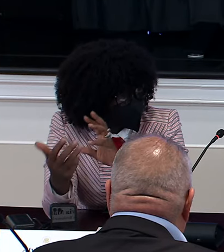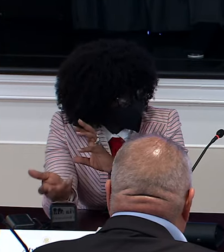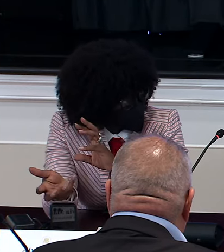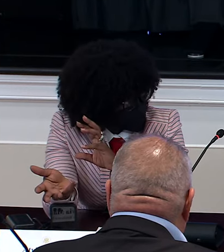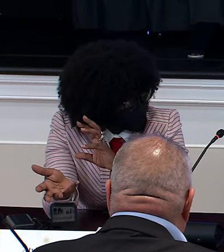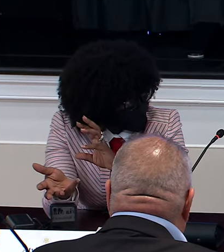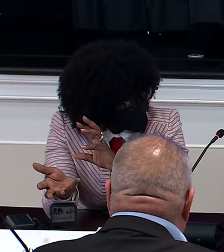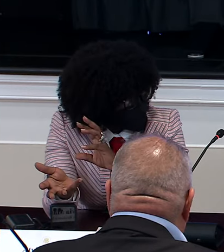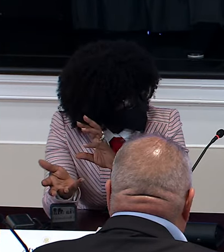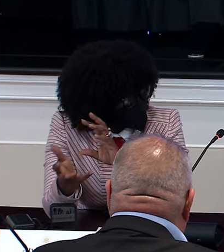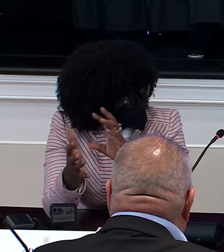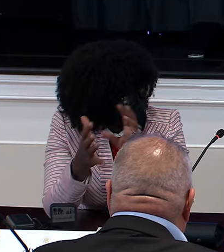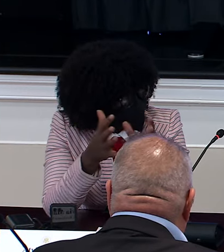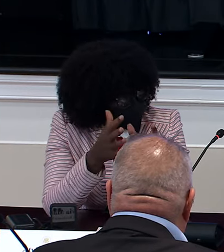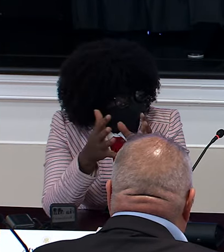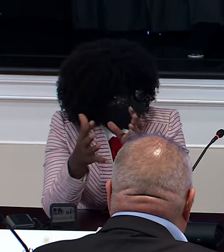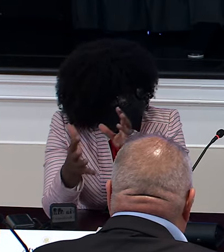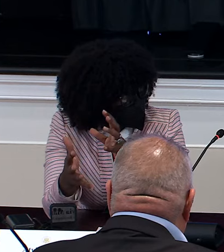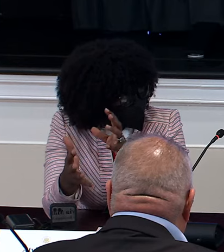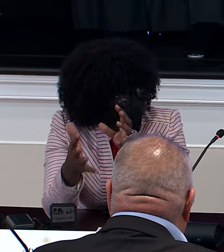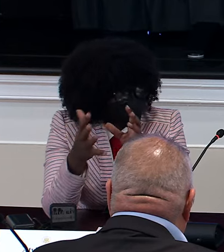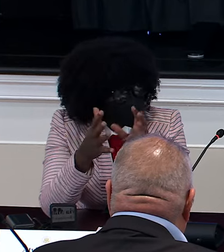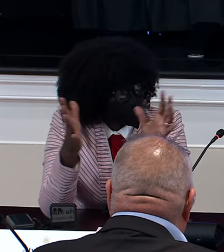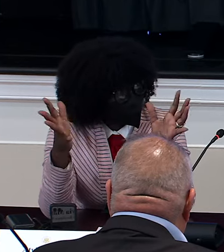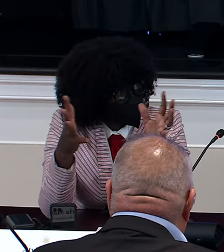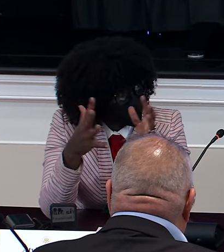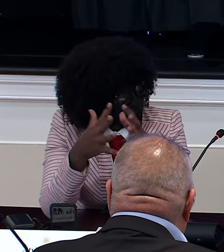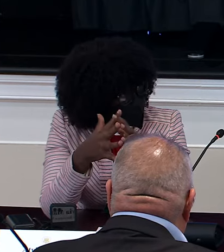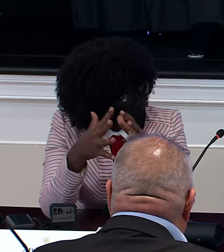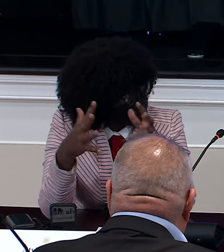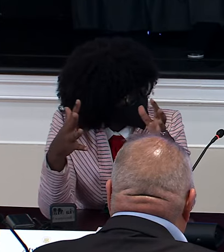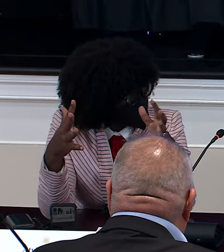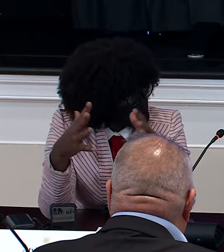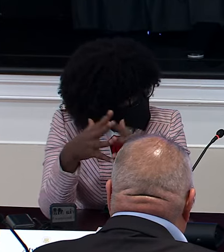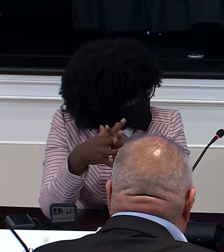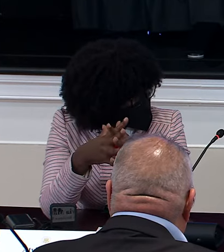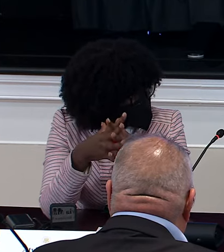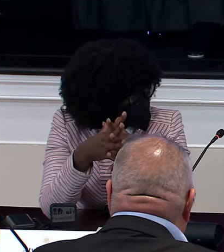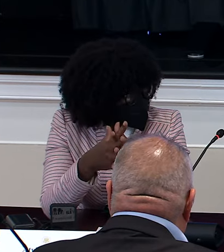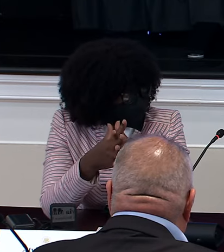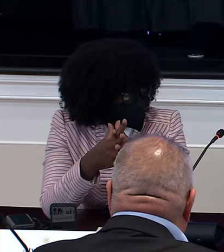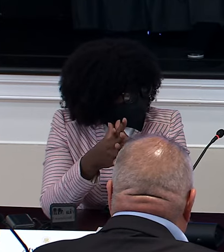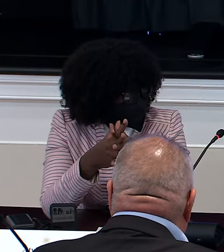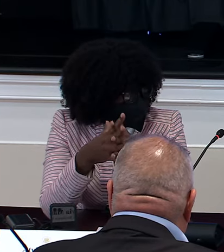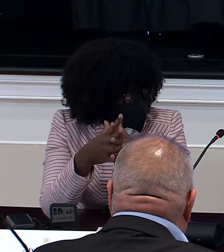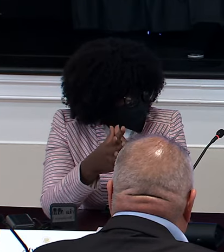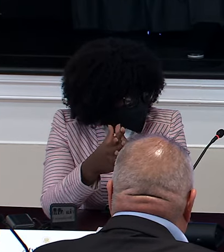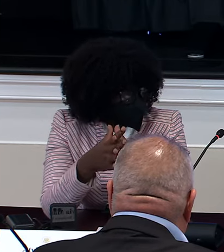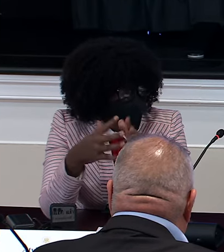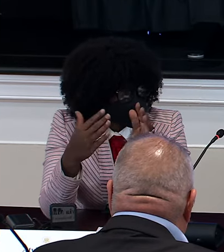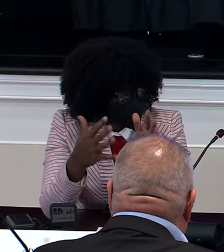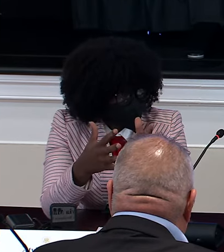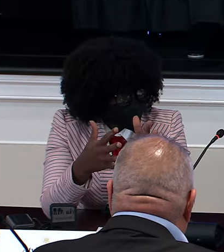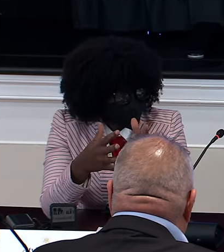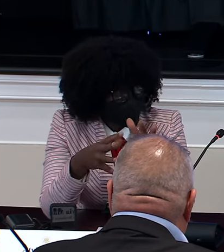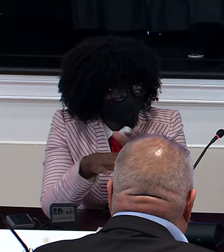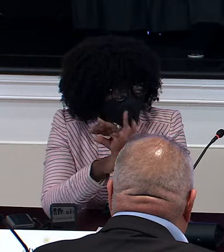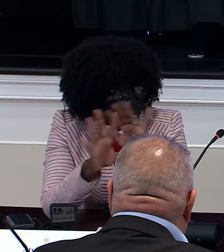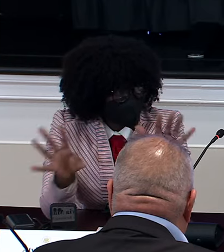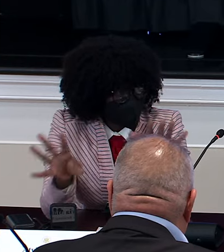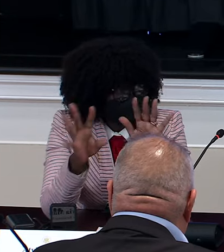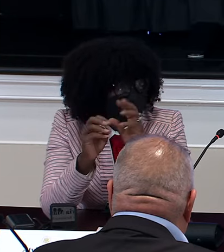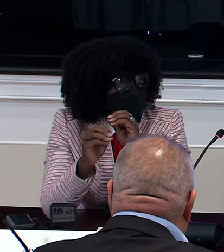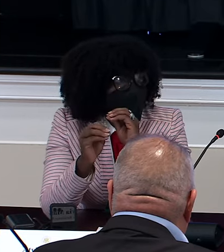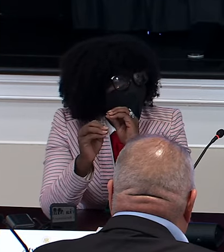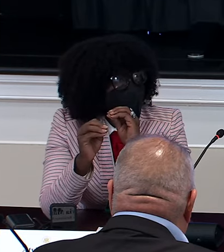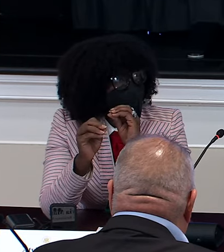with philanthropy to see where there are opportunities to help bridge some of those gaps if they exist. I'll give a concrete example and